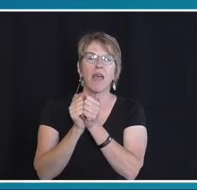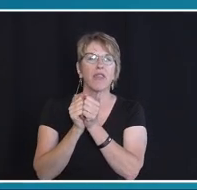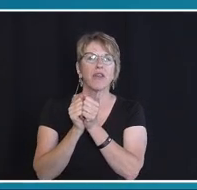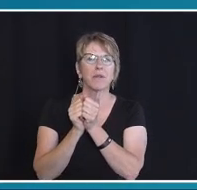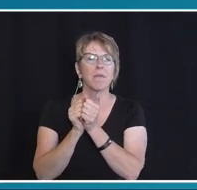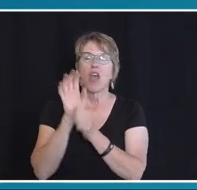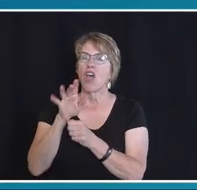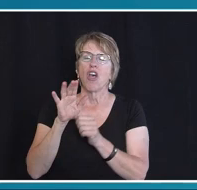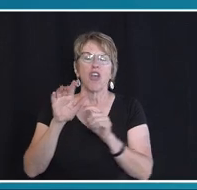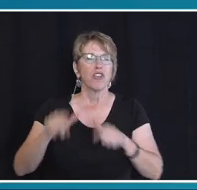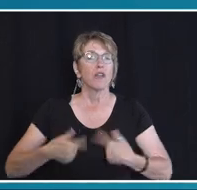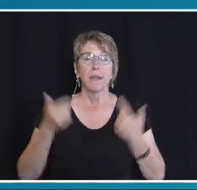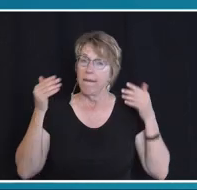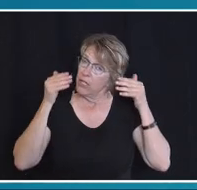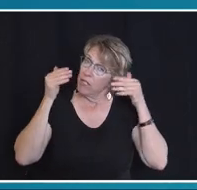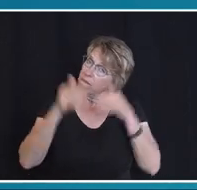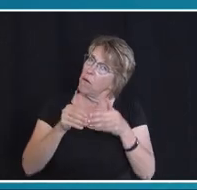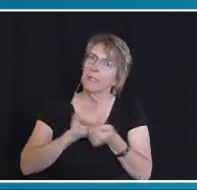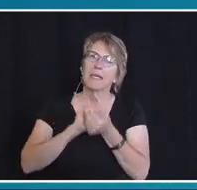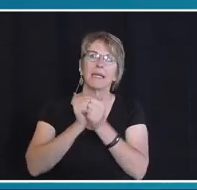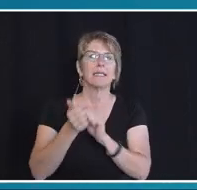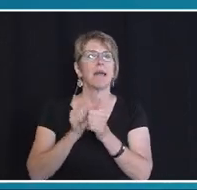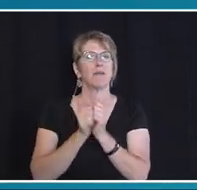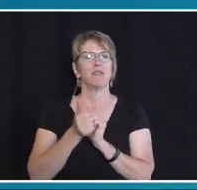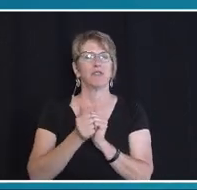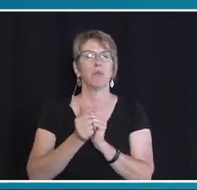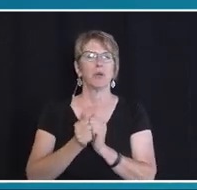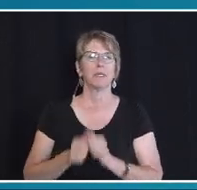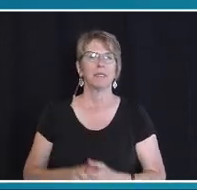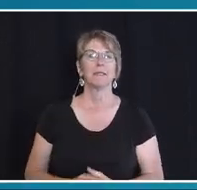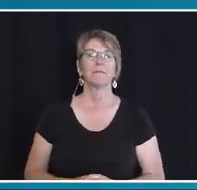around adaptive sports. Here's Sam and Tracy.